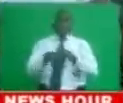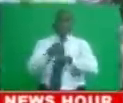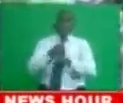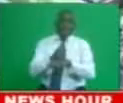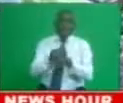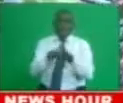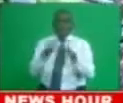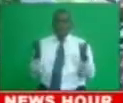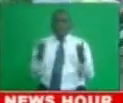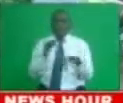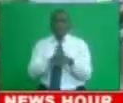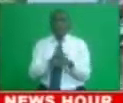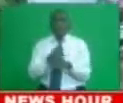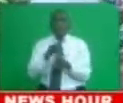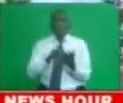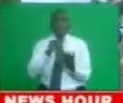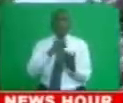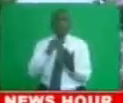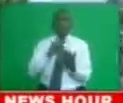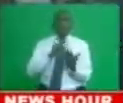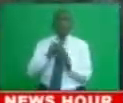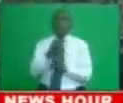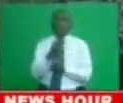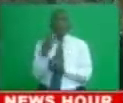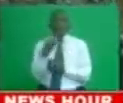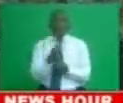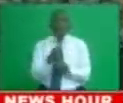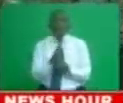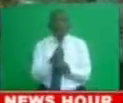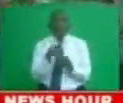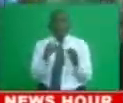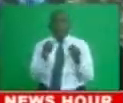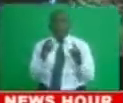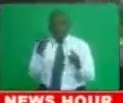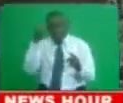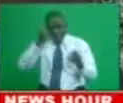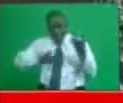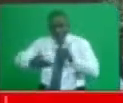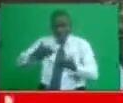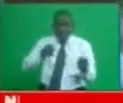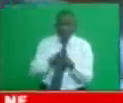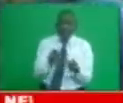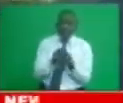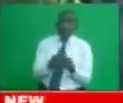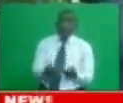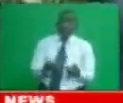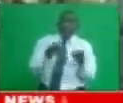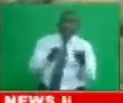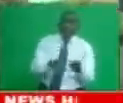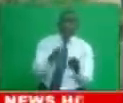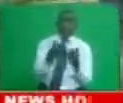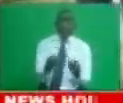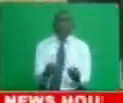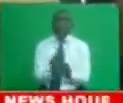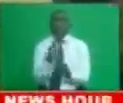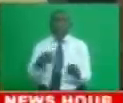and inaugurated on the 4th of November 2014. It is a platform to share ideas and propose solutions to